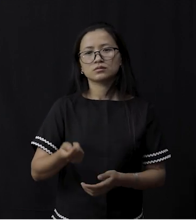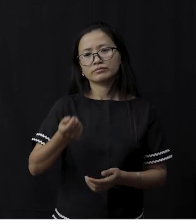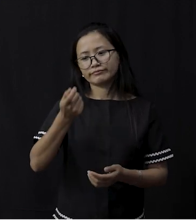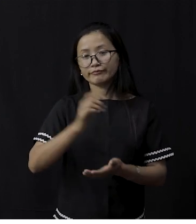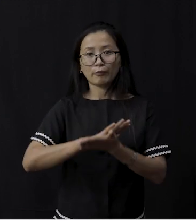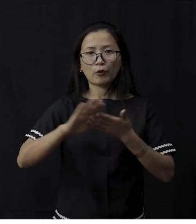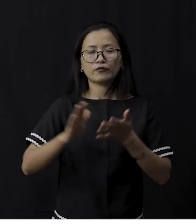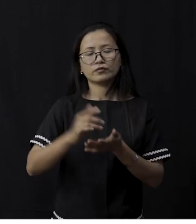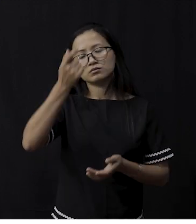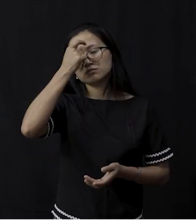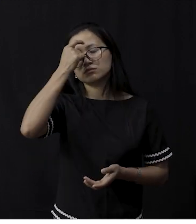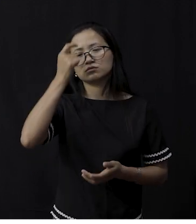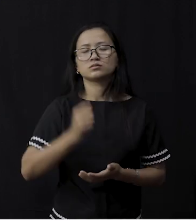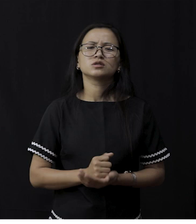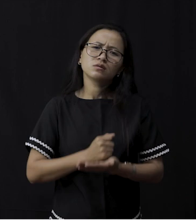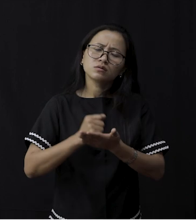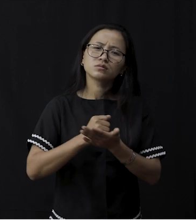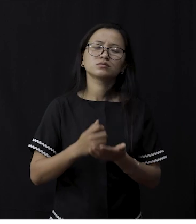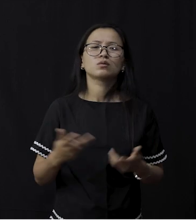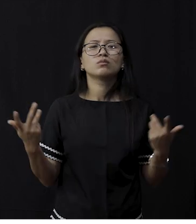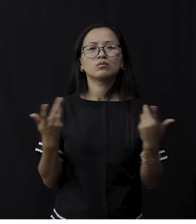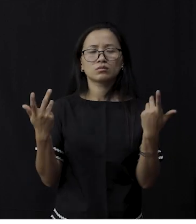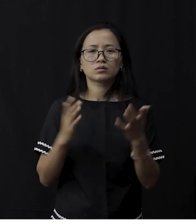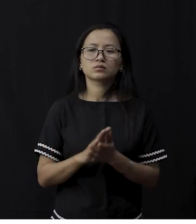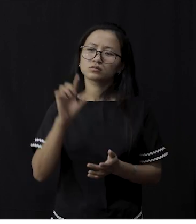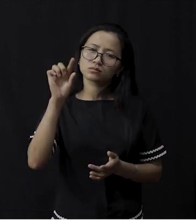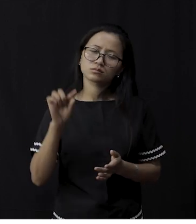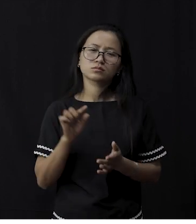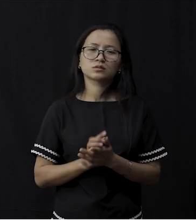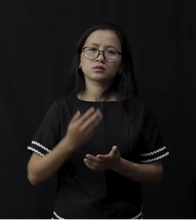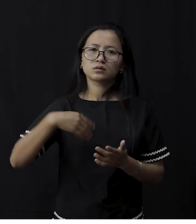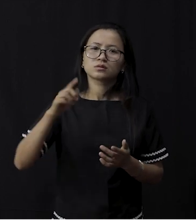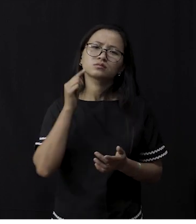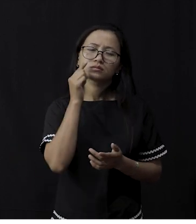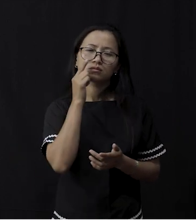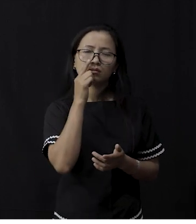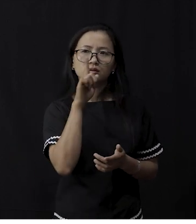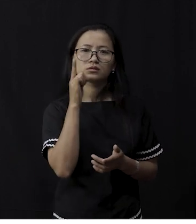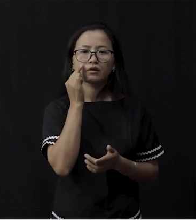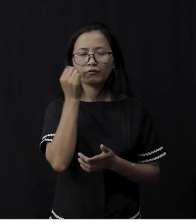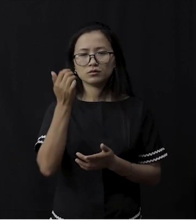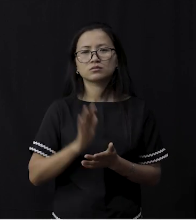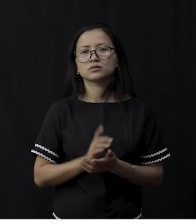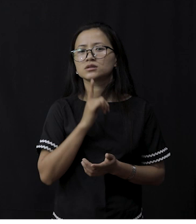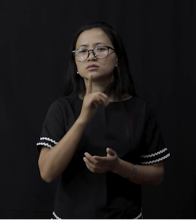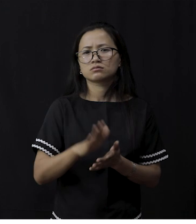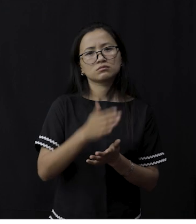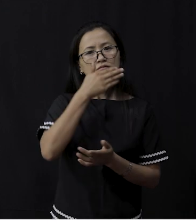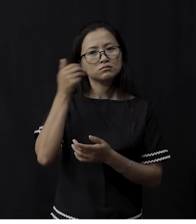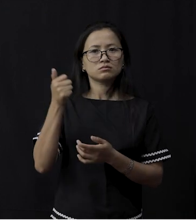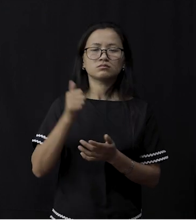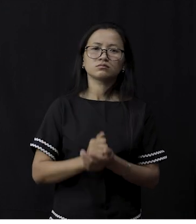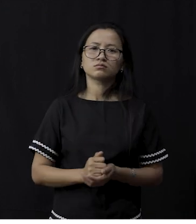problem first. What could she try? Now she doesn't know what to do. Should she go to Mama and Papa and tell her? Would that be a better thing,